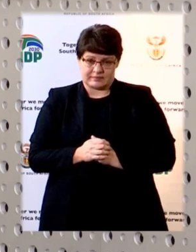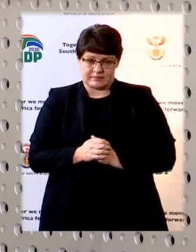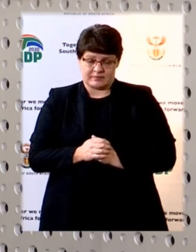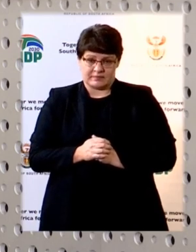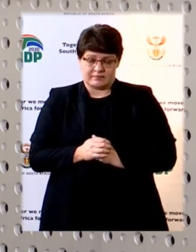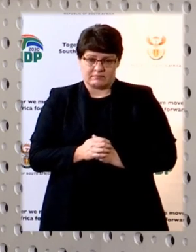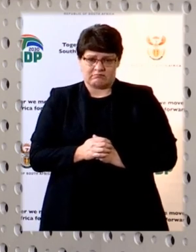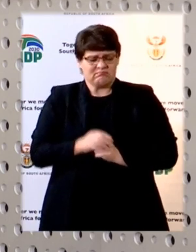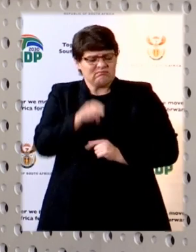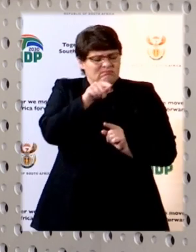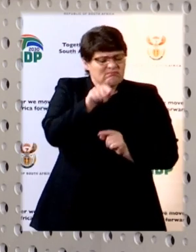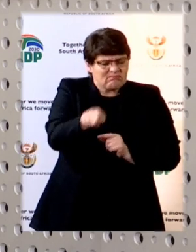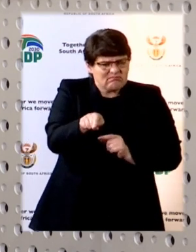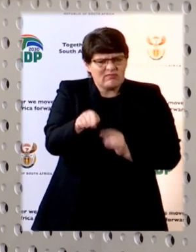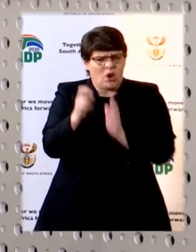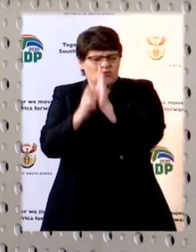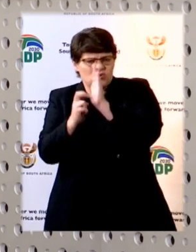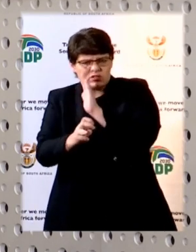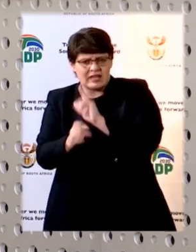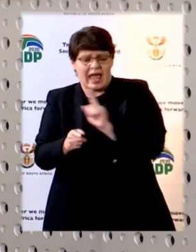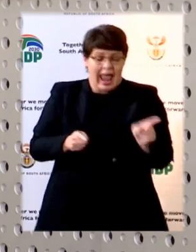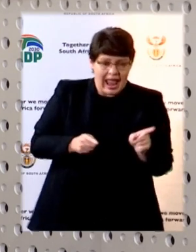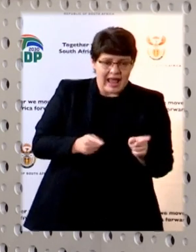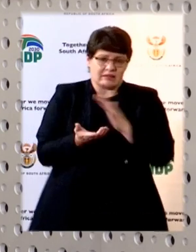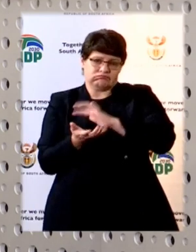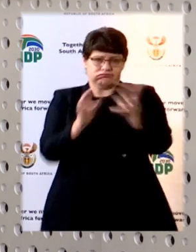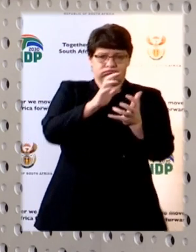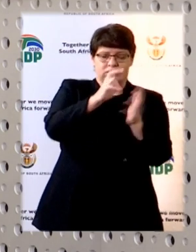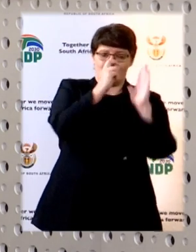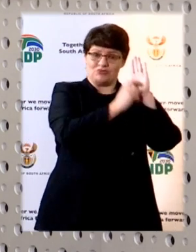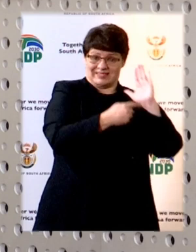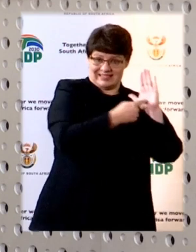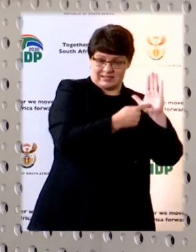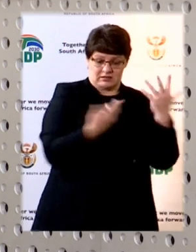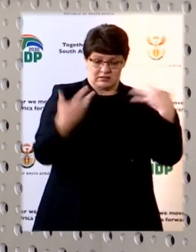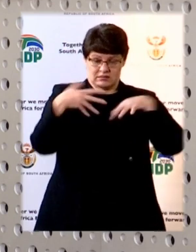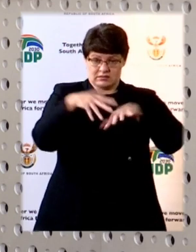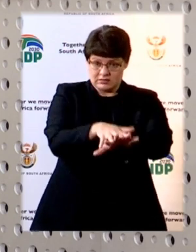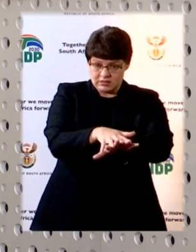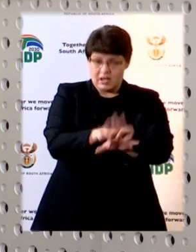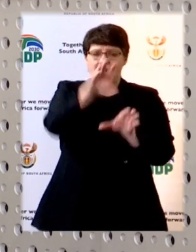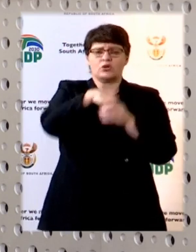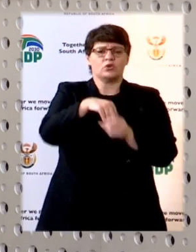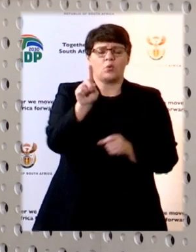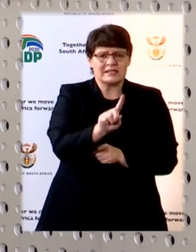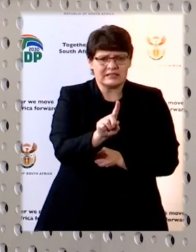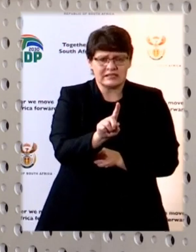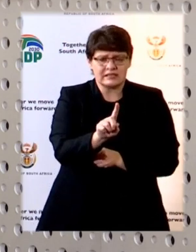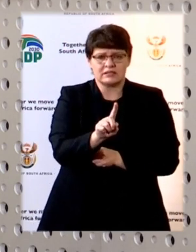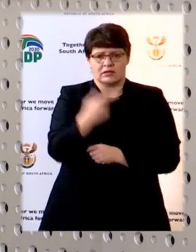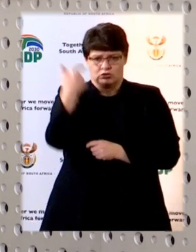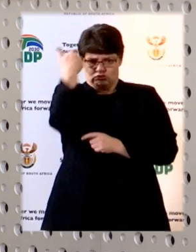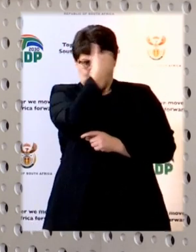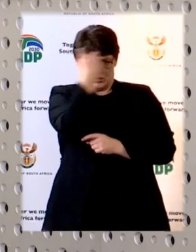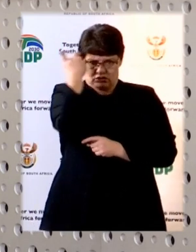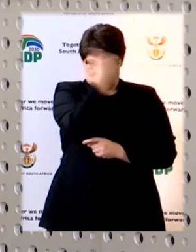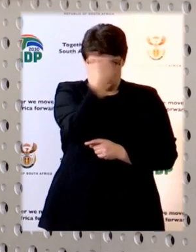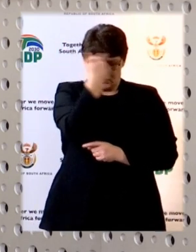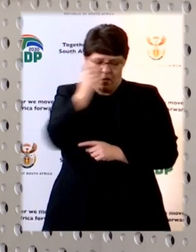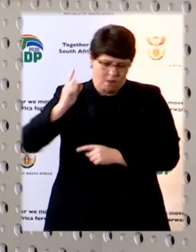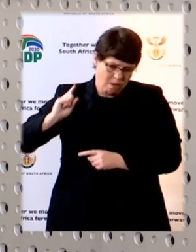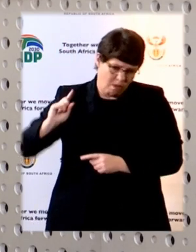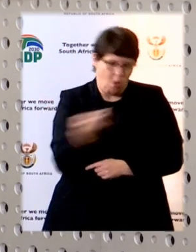These measures, in line with the latest disaster management regulation, should include rigorous screening of